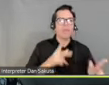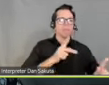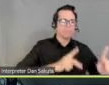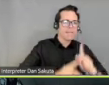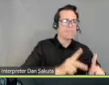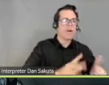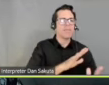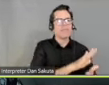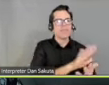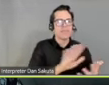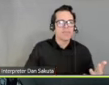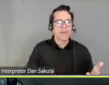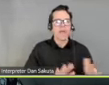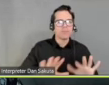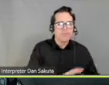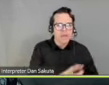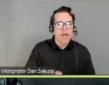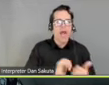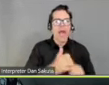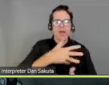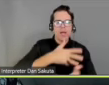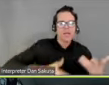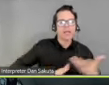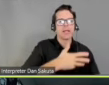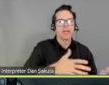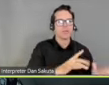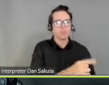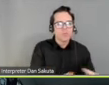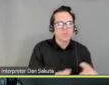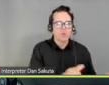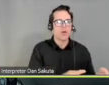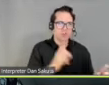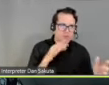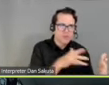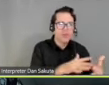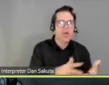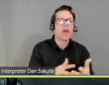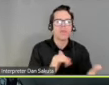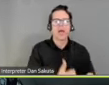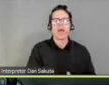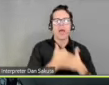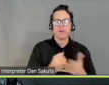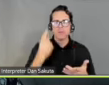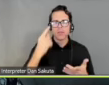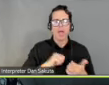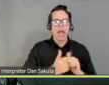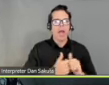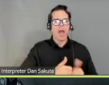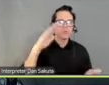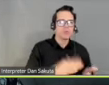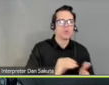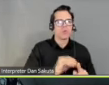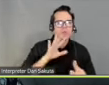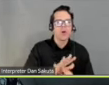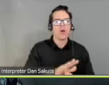behaviors and how they interact with those media. And by studying that, we can think about how to prevent exposures or reduce exposures and